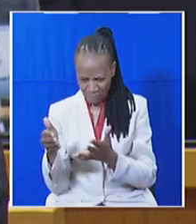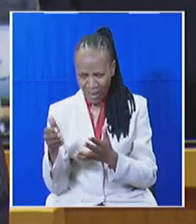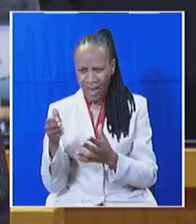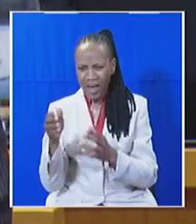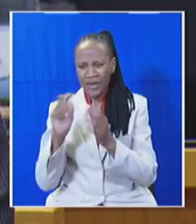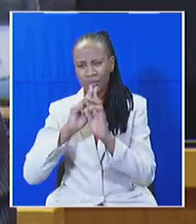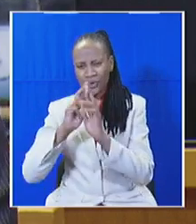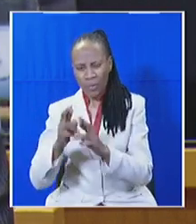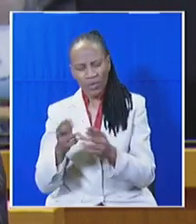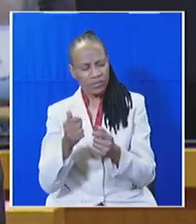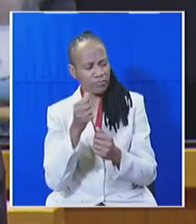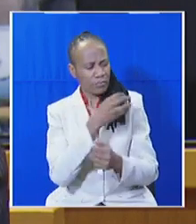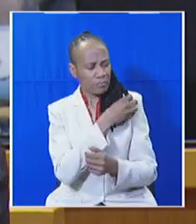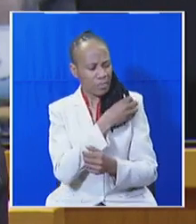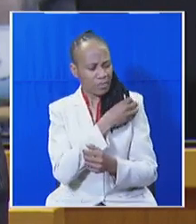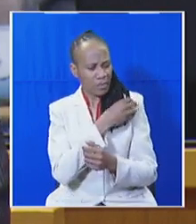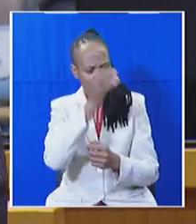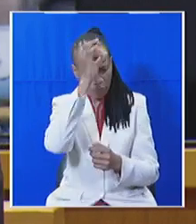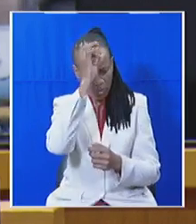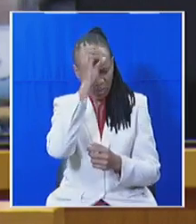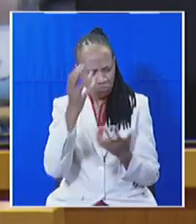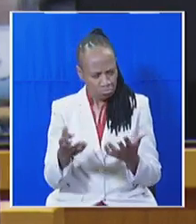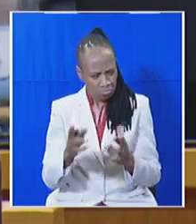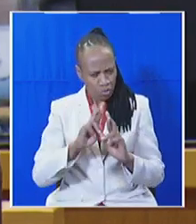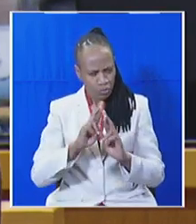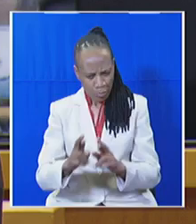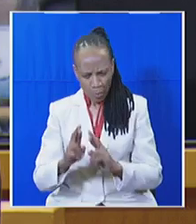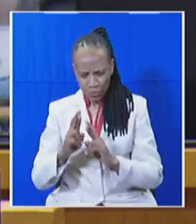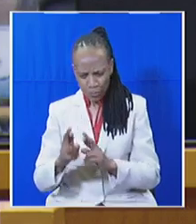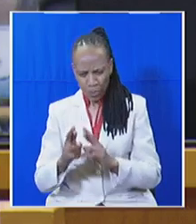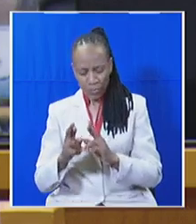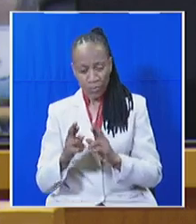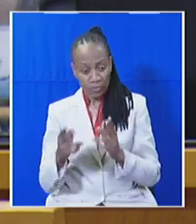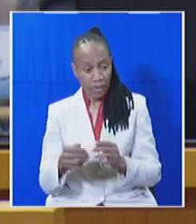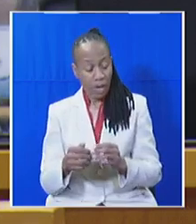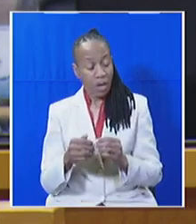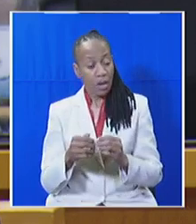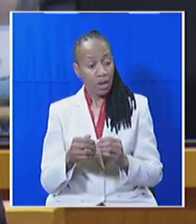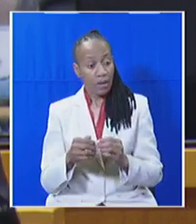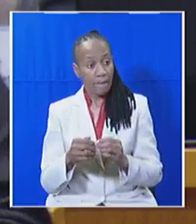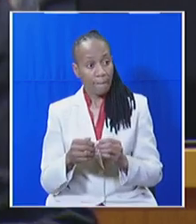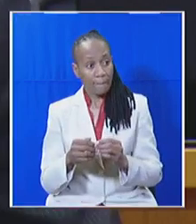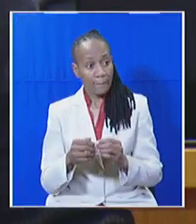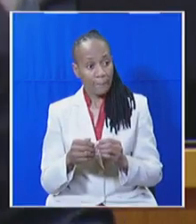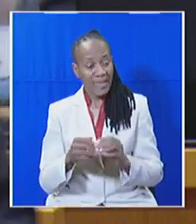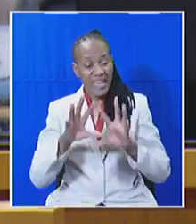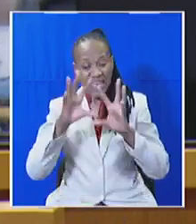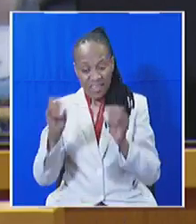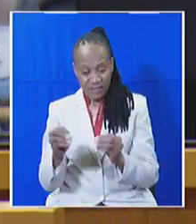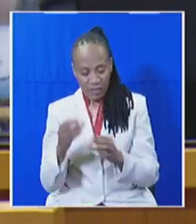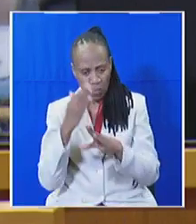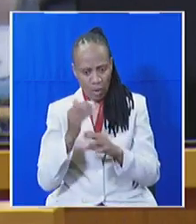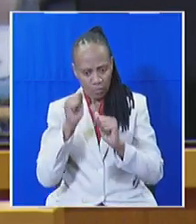Police, who was appointed by you, reports to you, and owes his political existence to you?